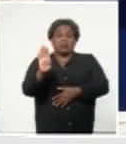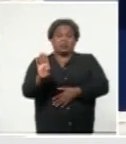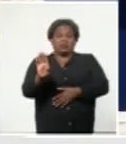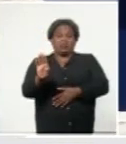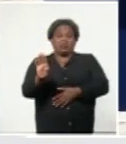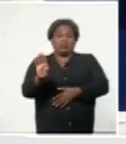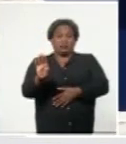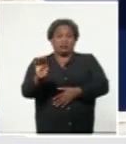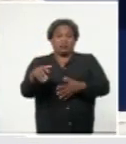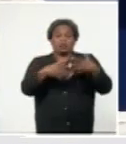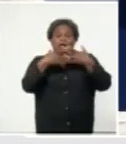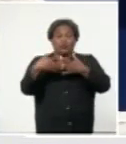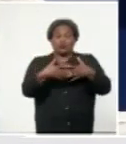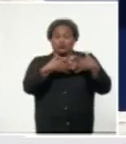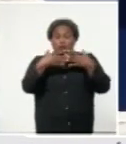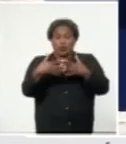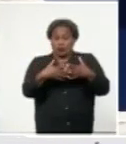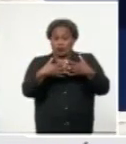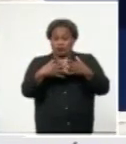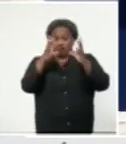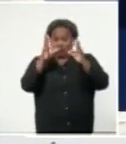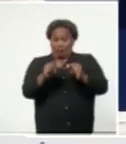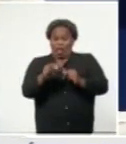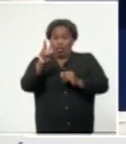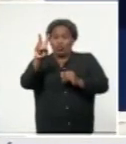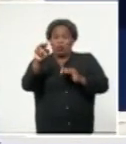COVID-19 yesterday.